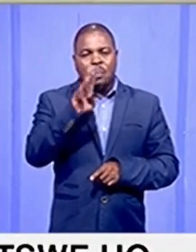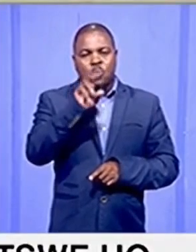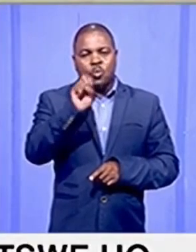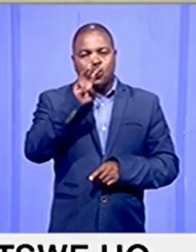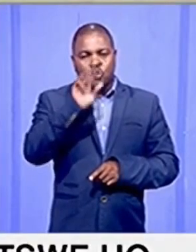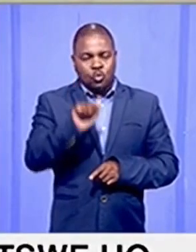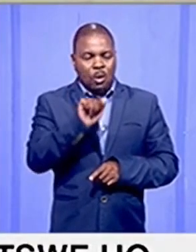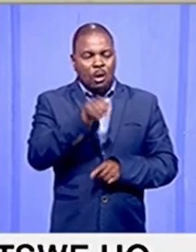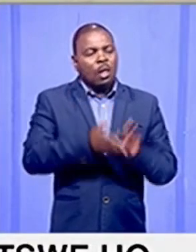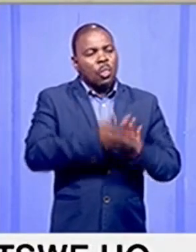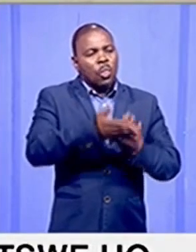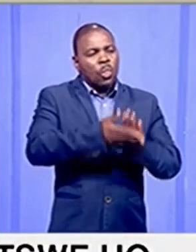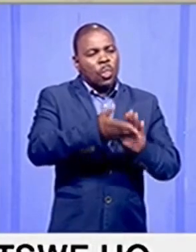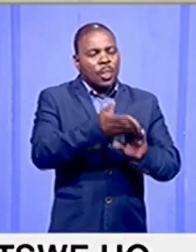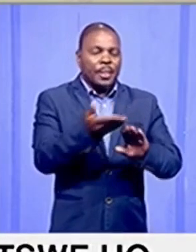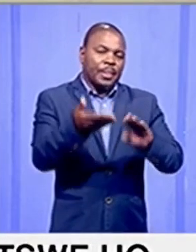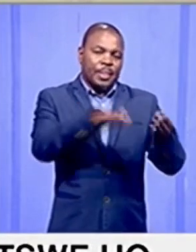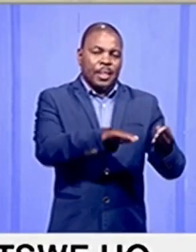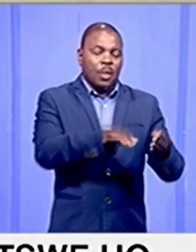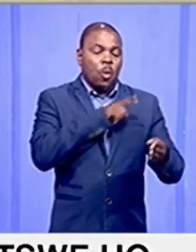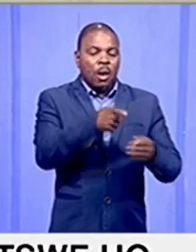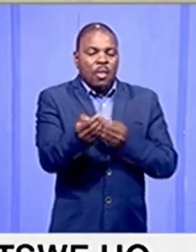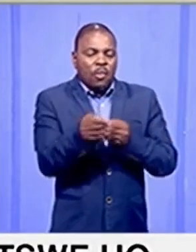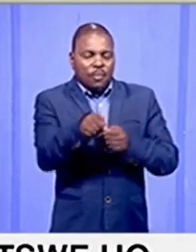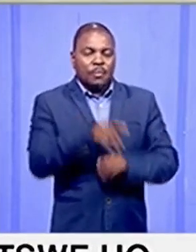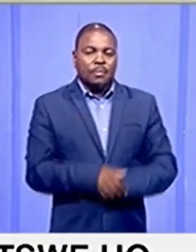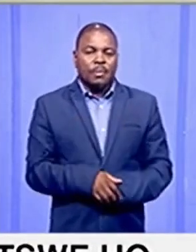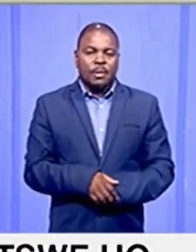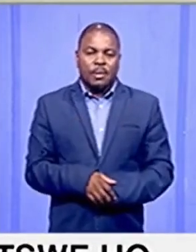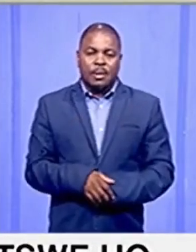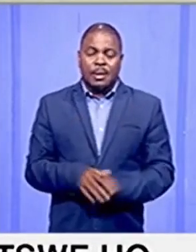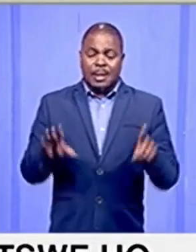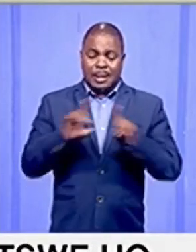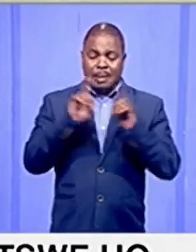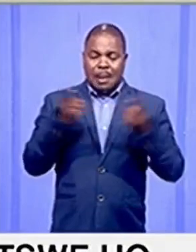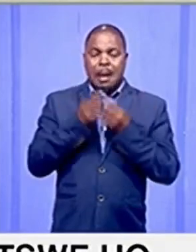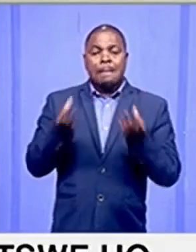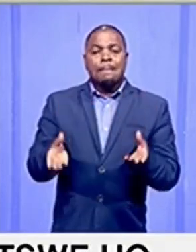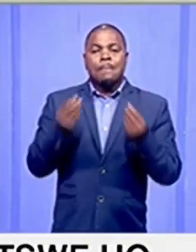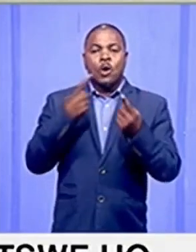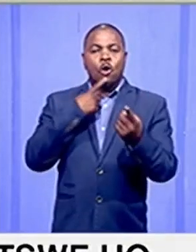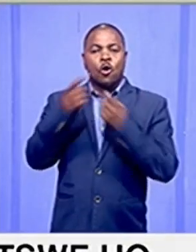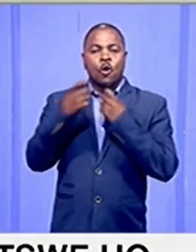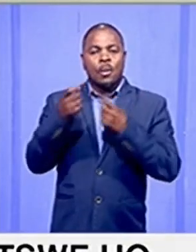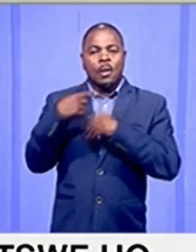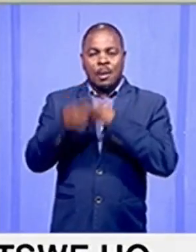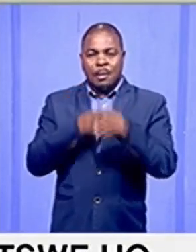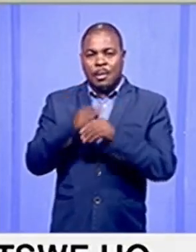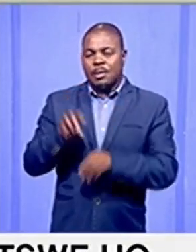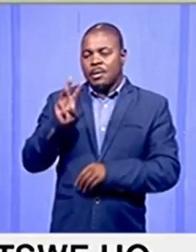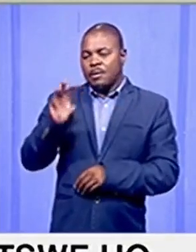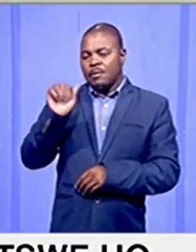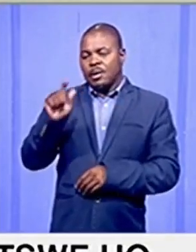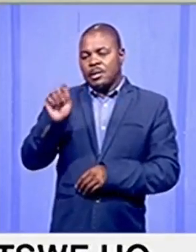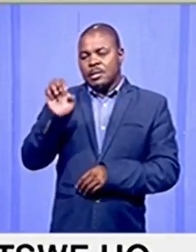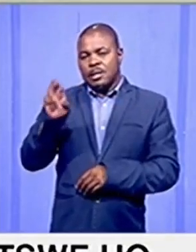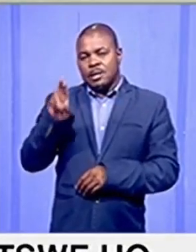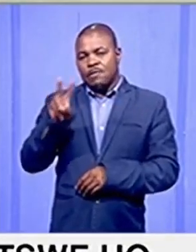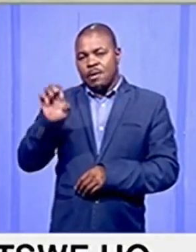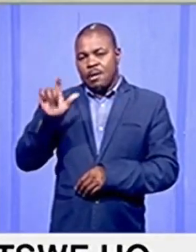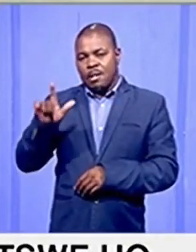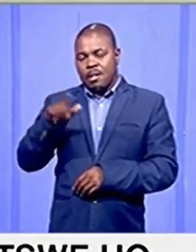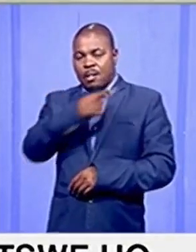e bapatswa le bookelo. The department received complaints about the incident that happened at Waterval clinic at Dr. J.S. Moroka, and